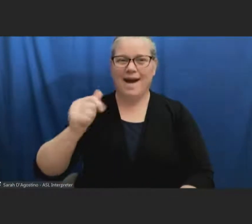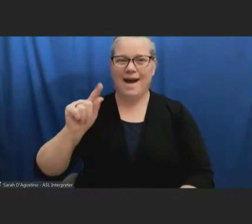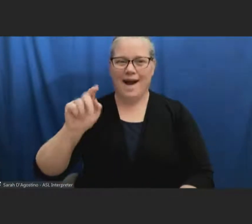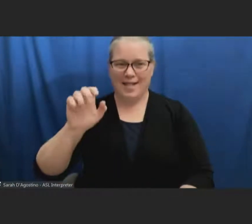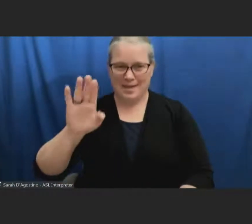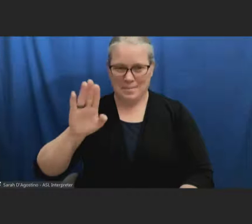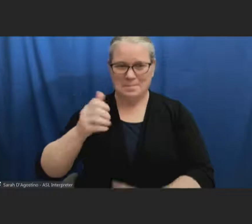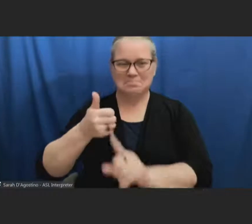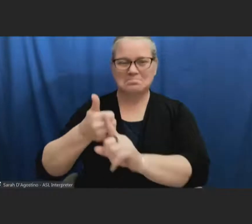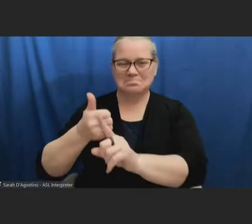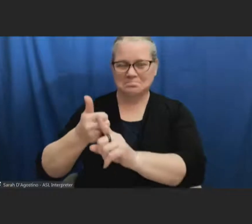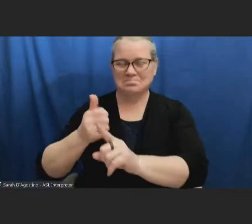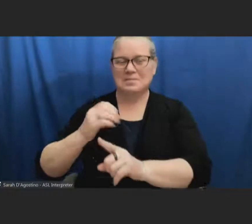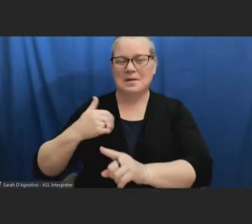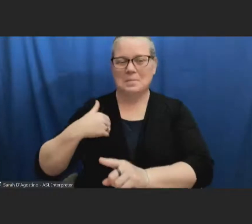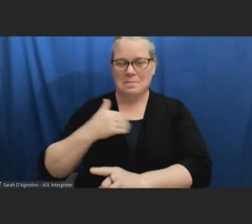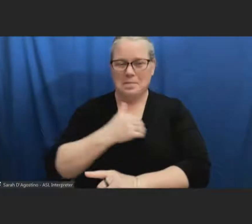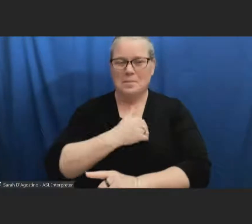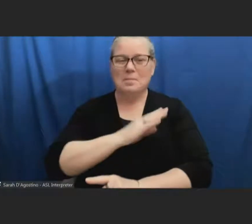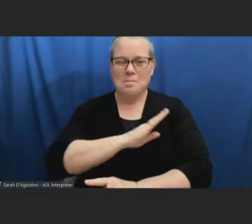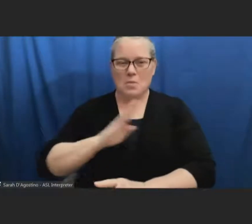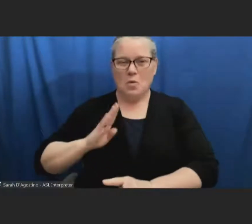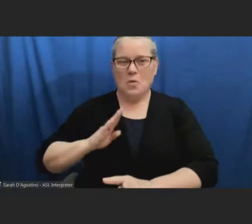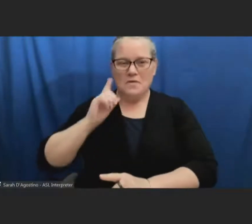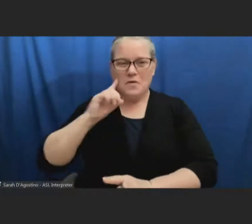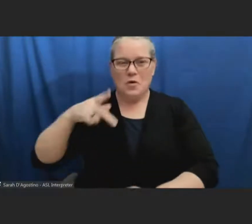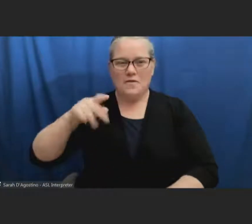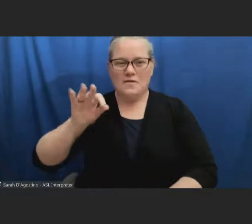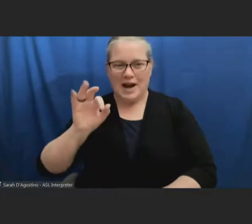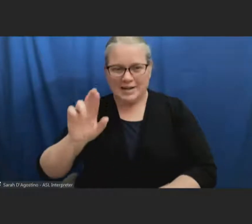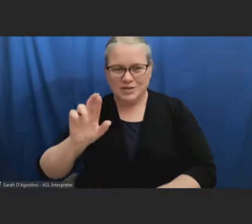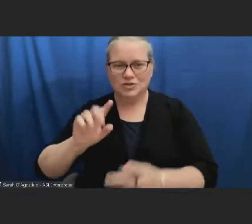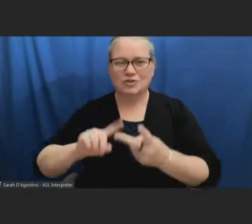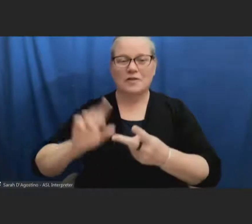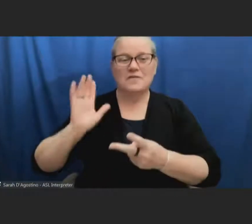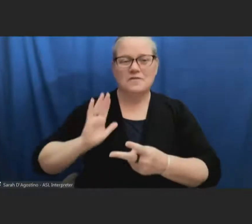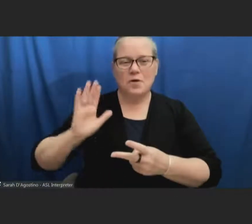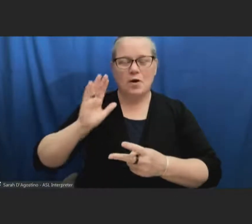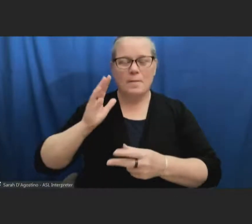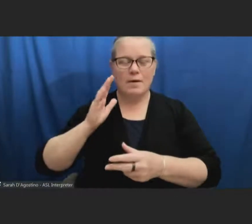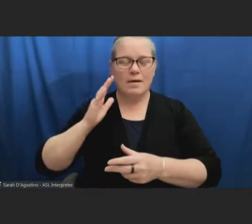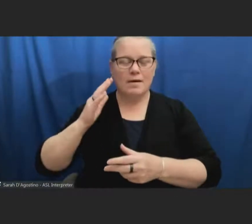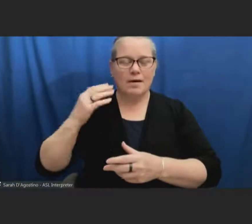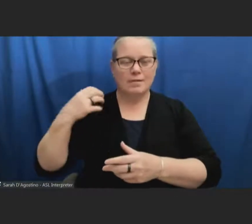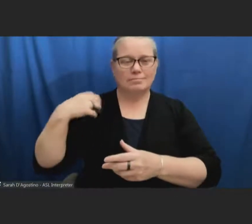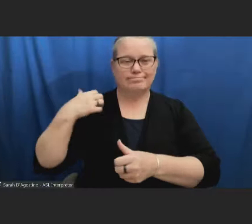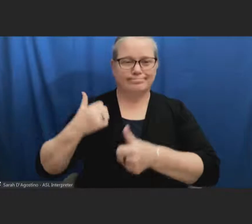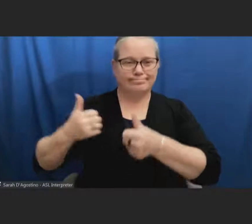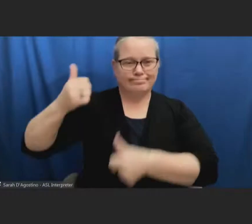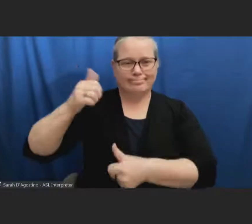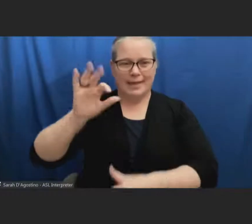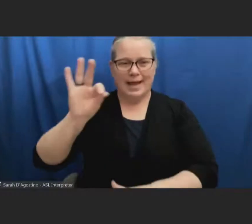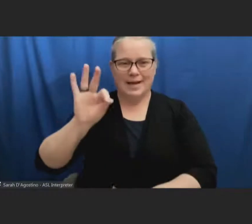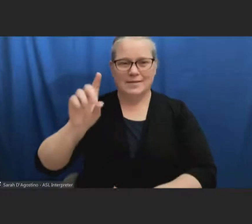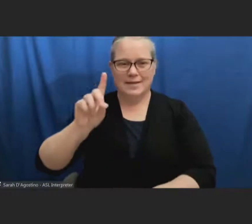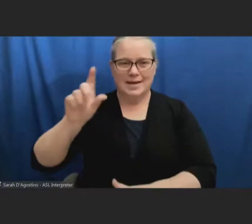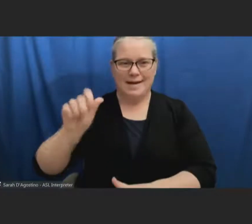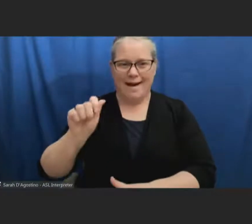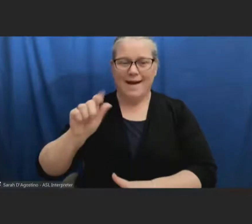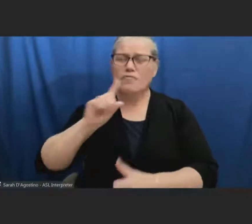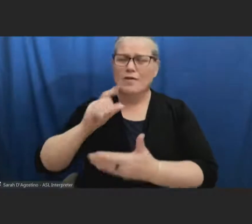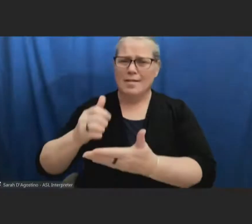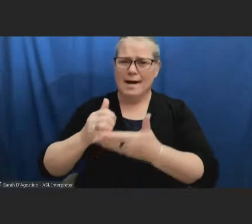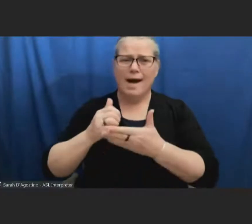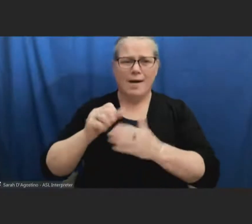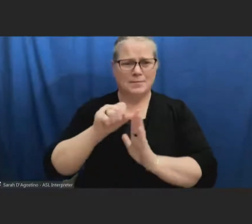of Pfizer, former head of the FDA, and has been very helpful advisor for the state of Connecticut. Just give us a little